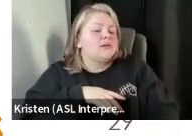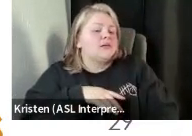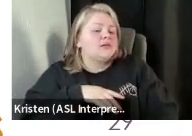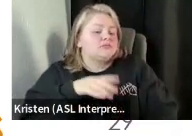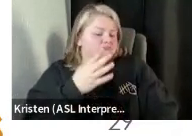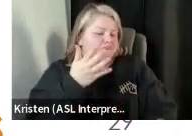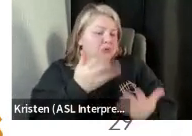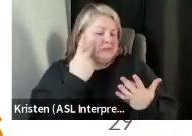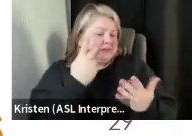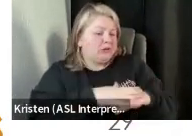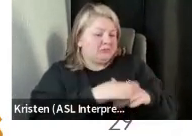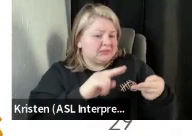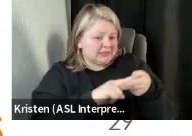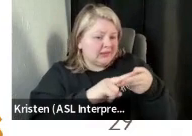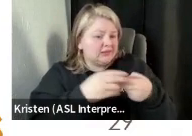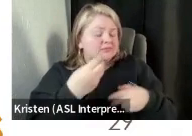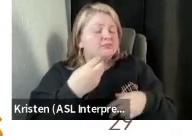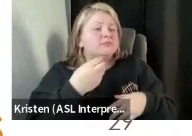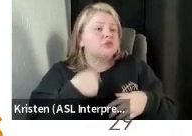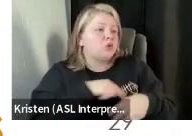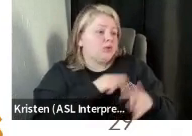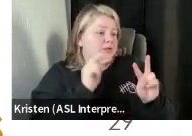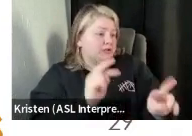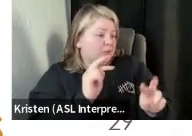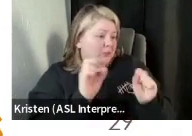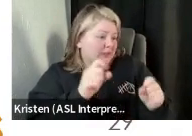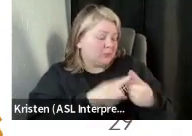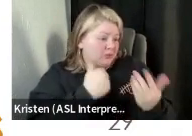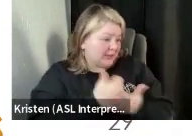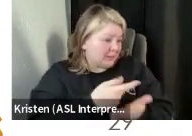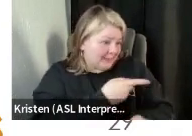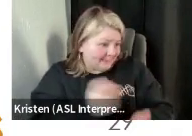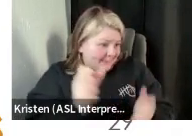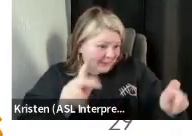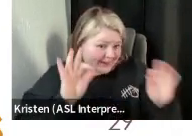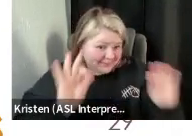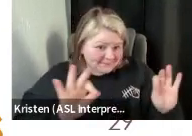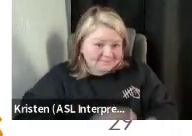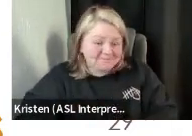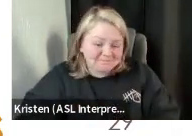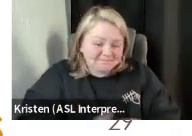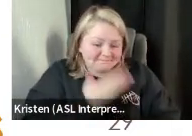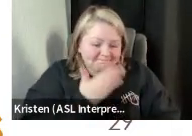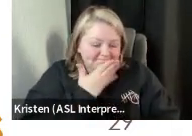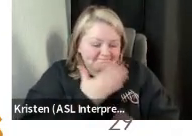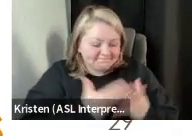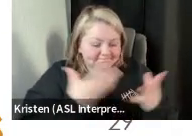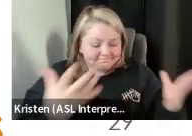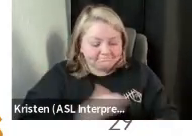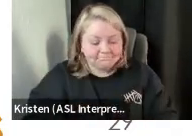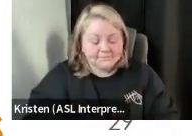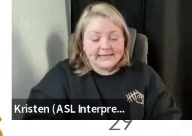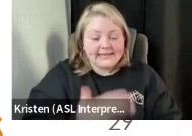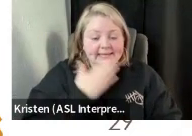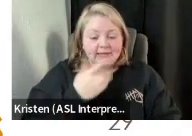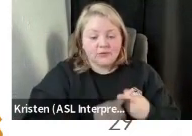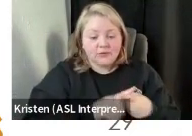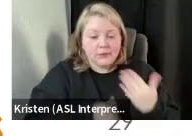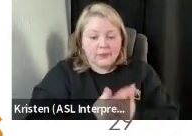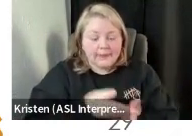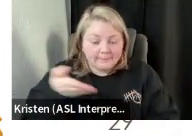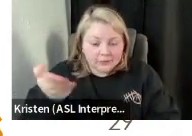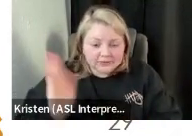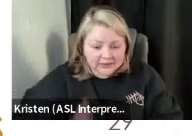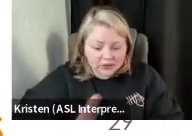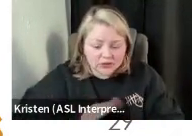organizations.masscultural@mass.gov, or give us a call. We look forward to being able to help you. Thank you so much, everyone. And thank you to all of my presenters